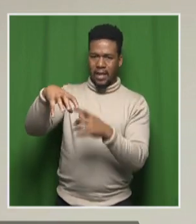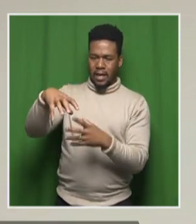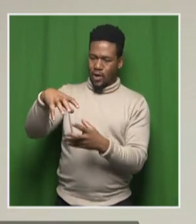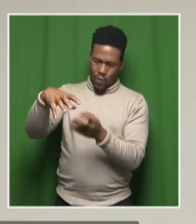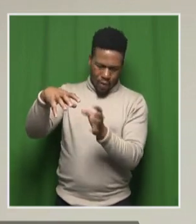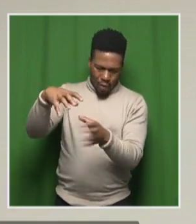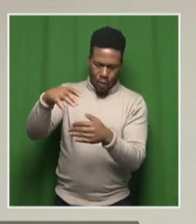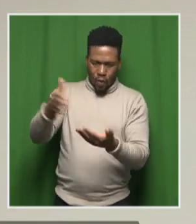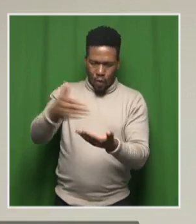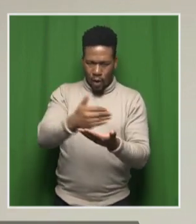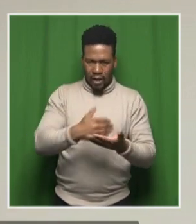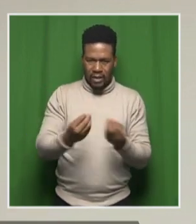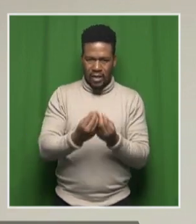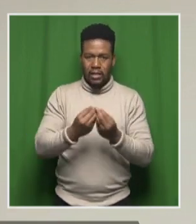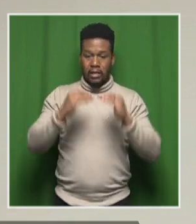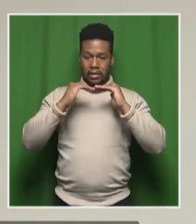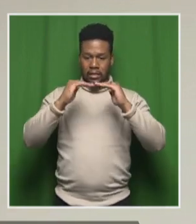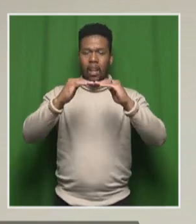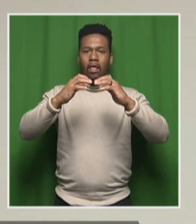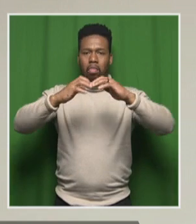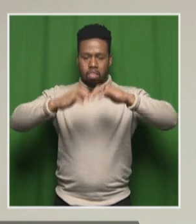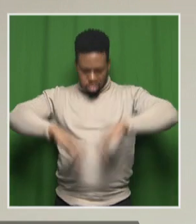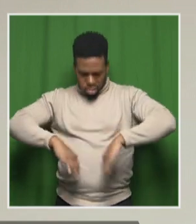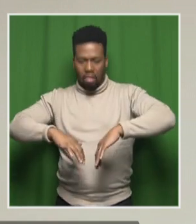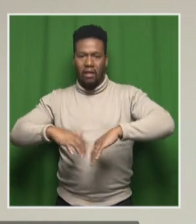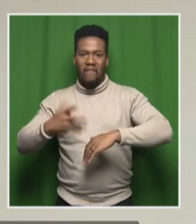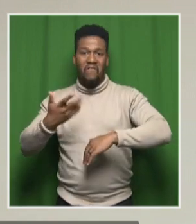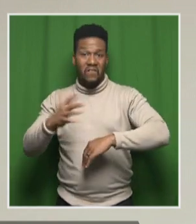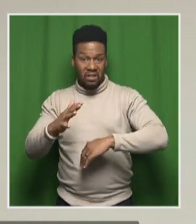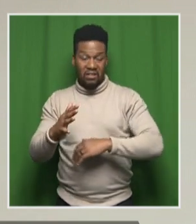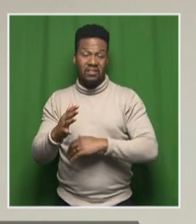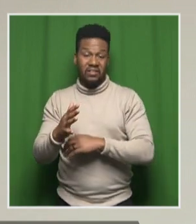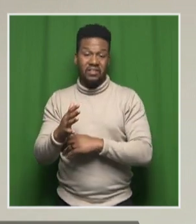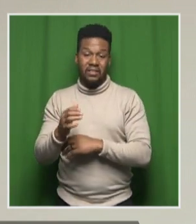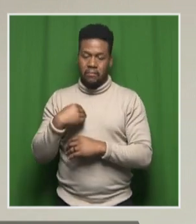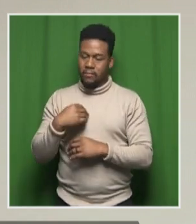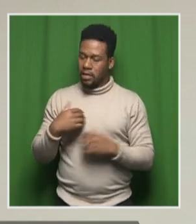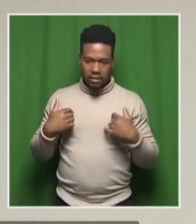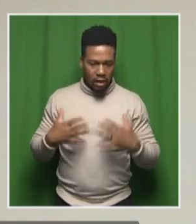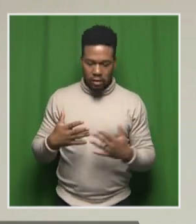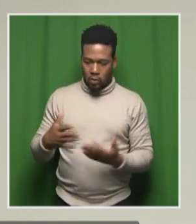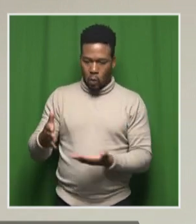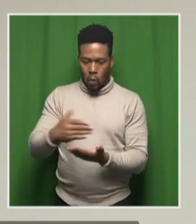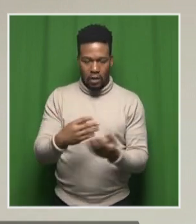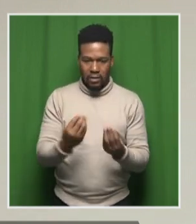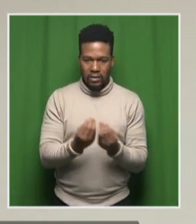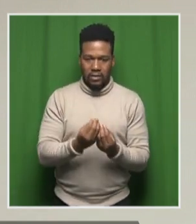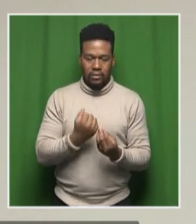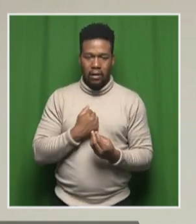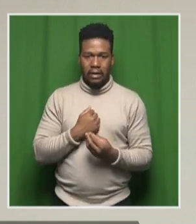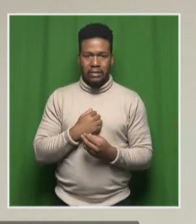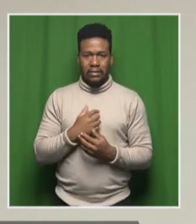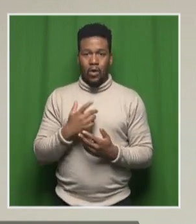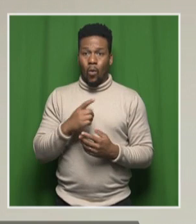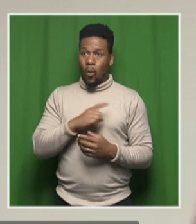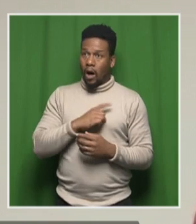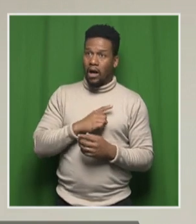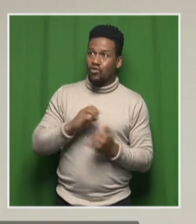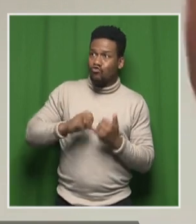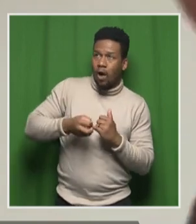flying all over, and I had to get my staff out, and I couldn't put them at risk that something would hit them. But we